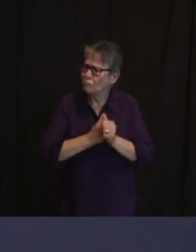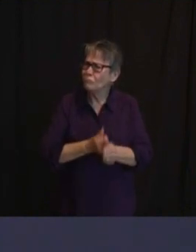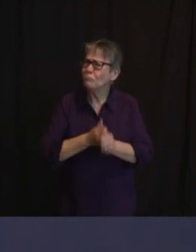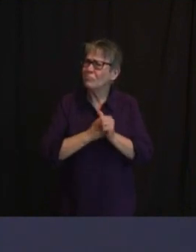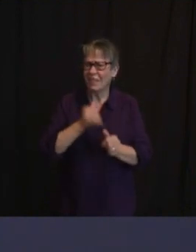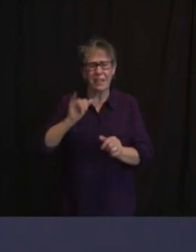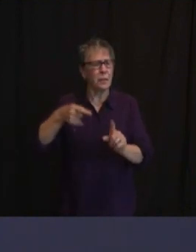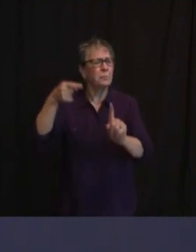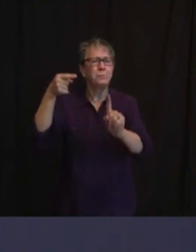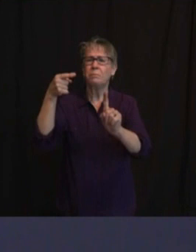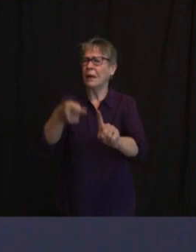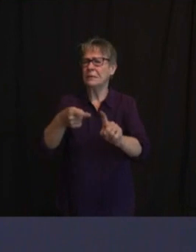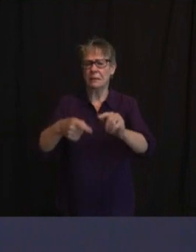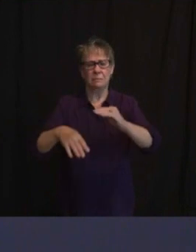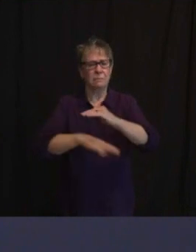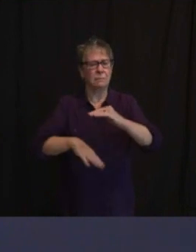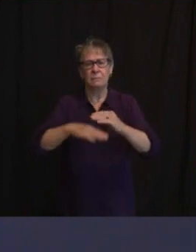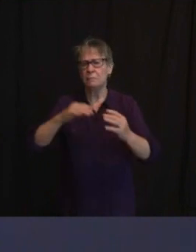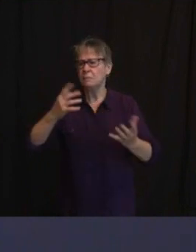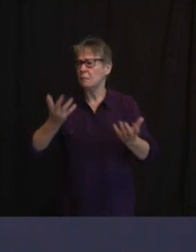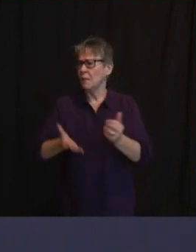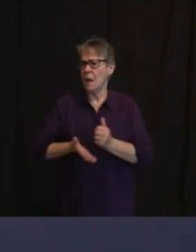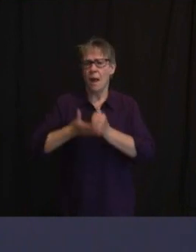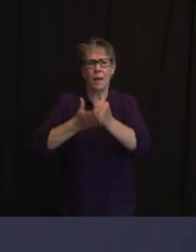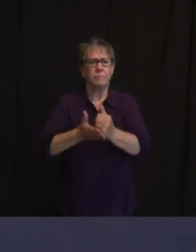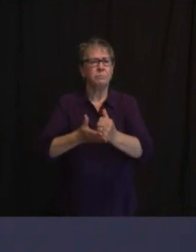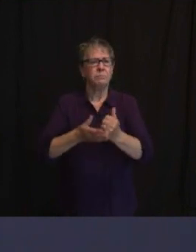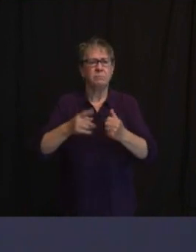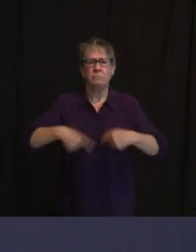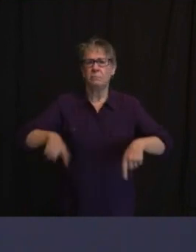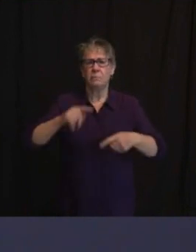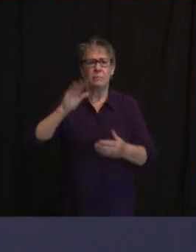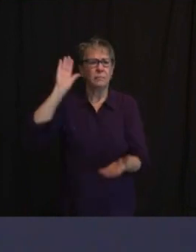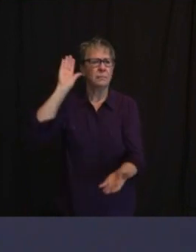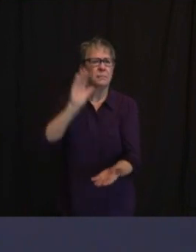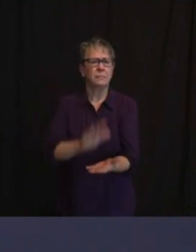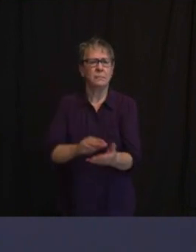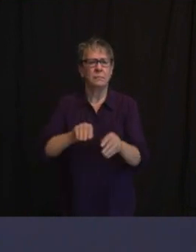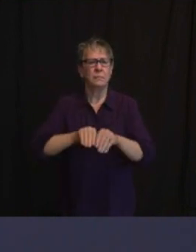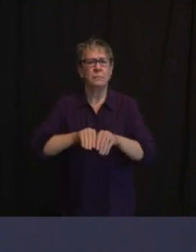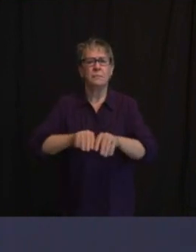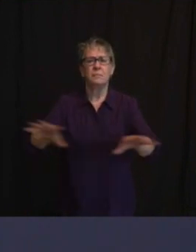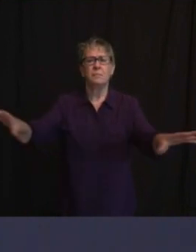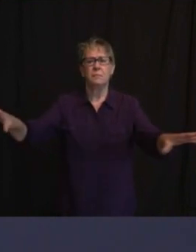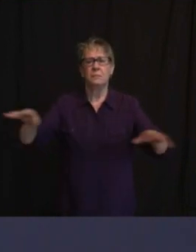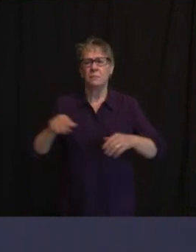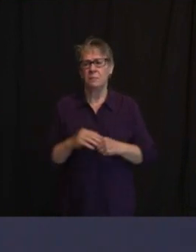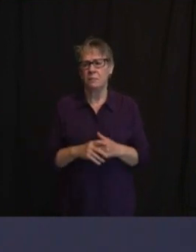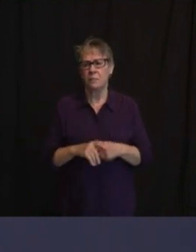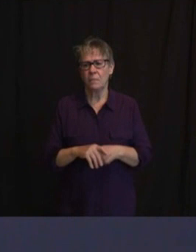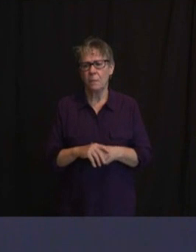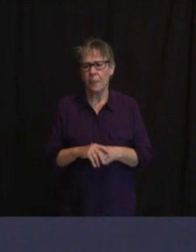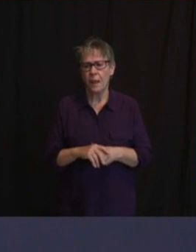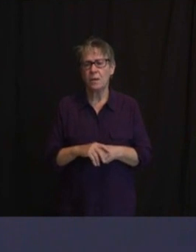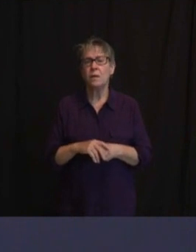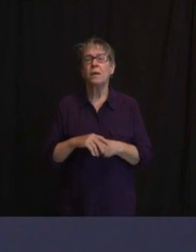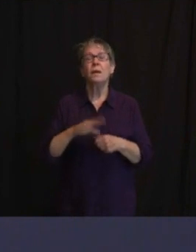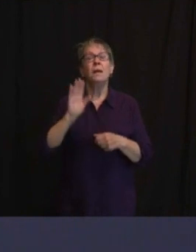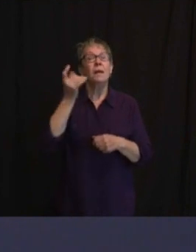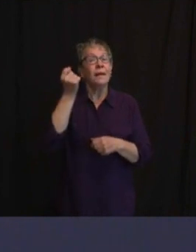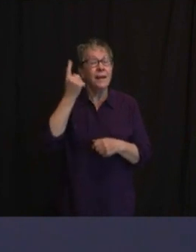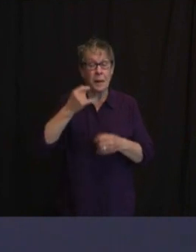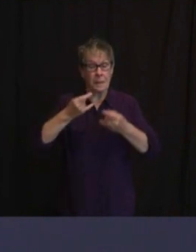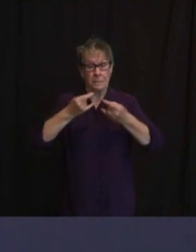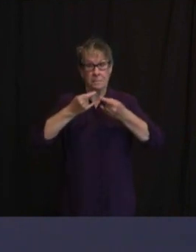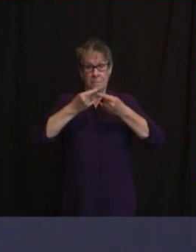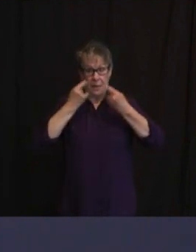by wearing this, and that's why I don't want to get any closer to you, it's for your benefit, not for mine, right? So I'm not spewing